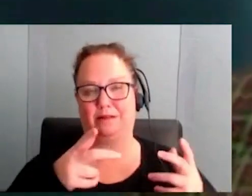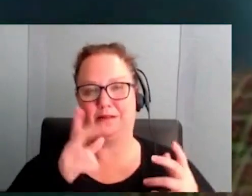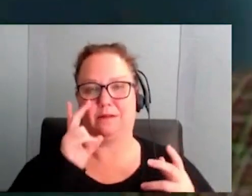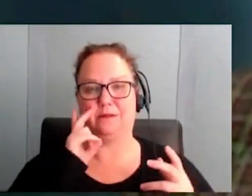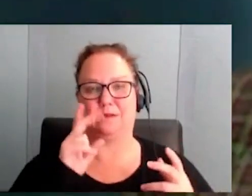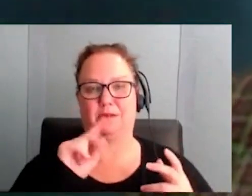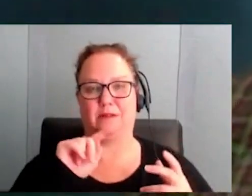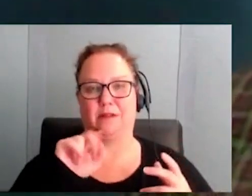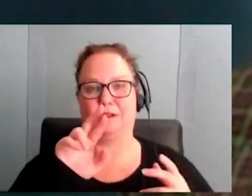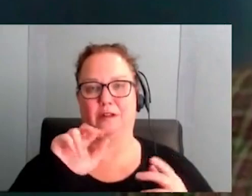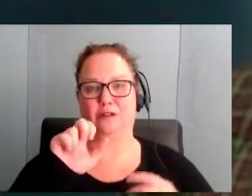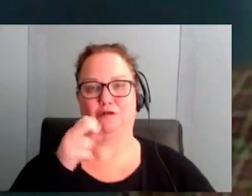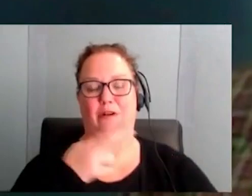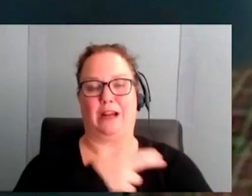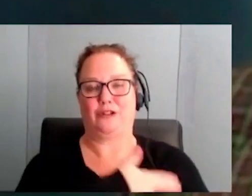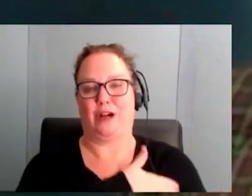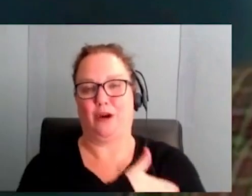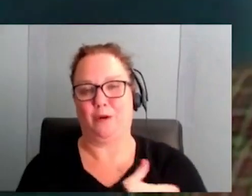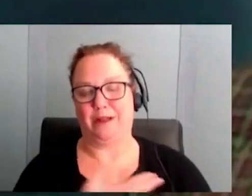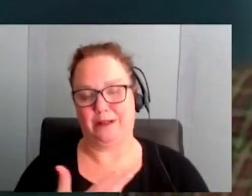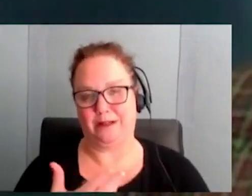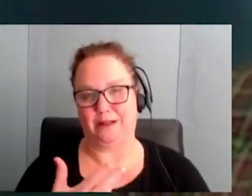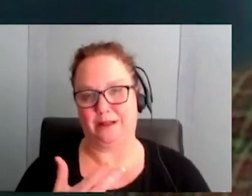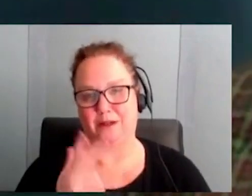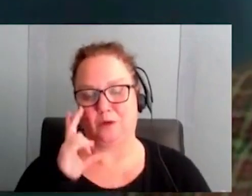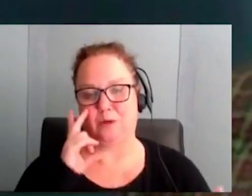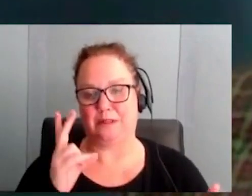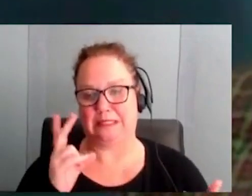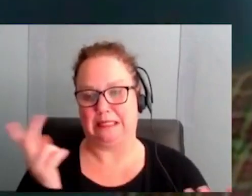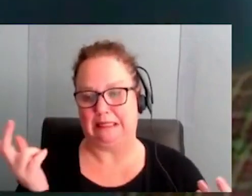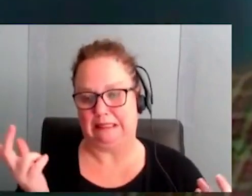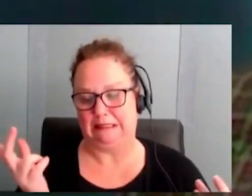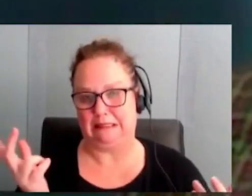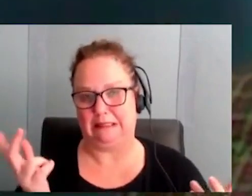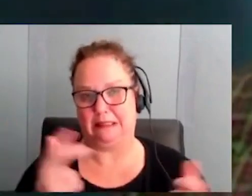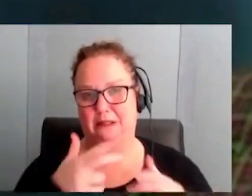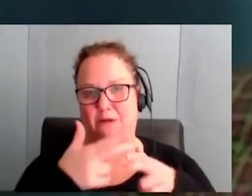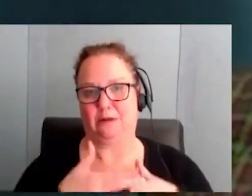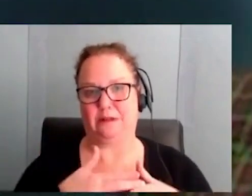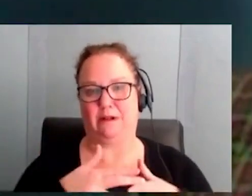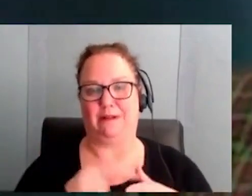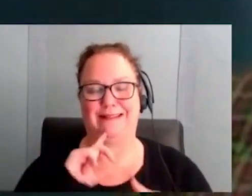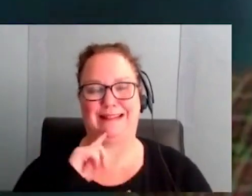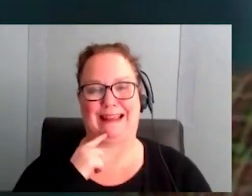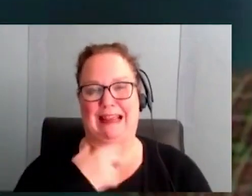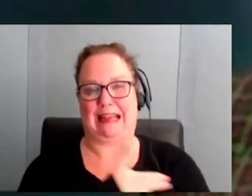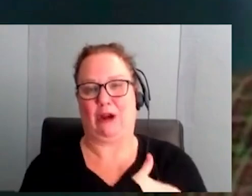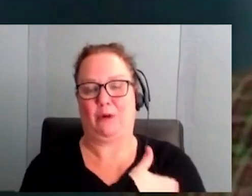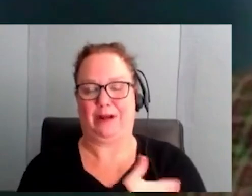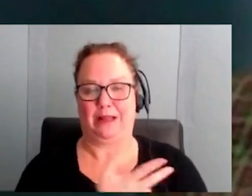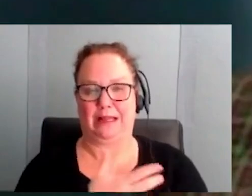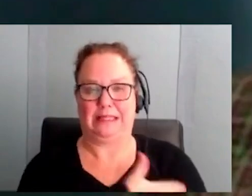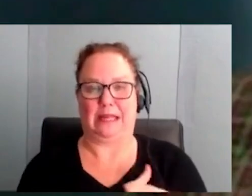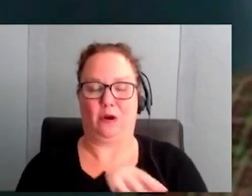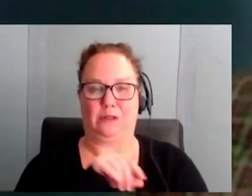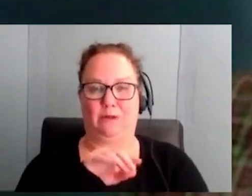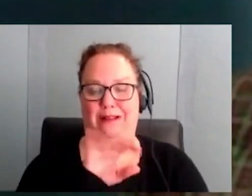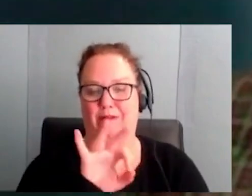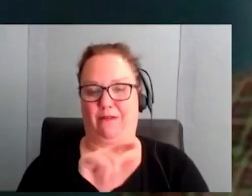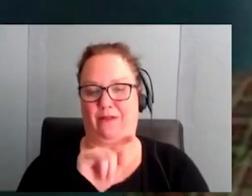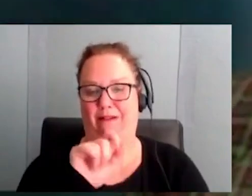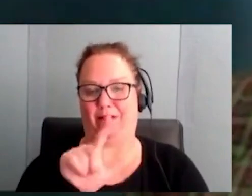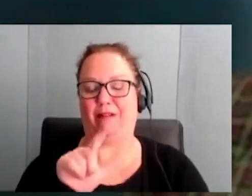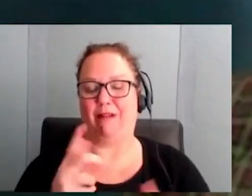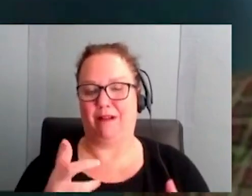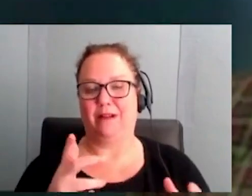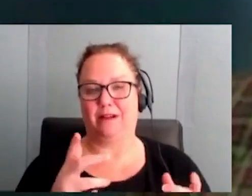call trash heroin. That is what they call candy heroin now, and that's heroin that's laced with fentanyl because that way it